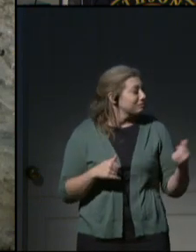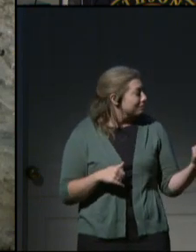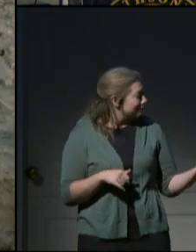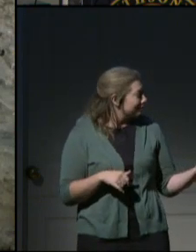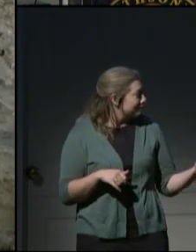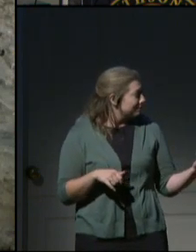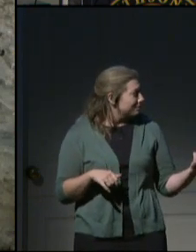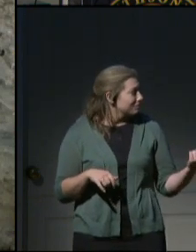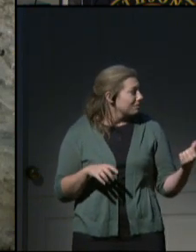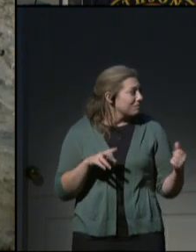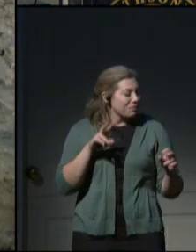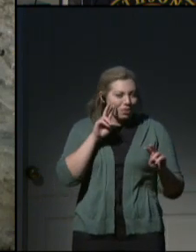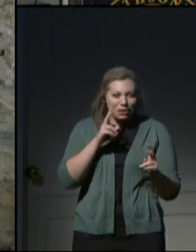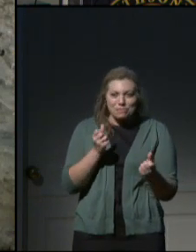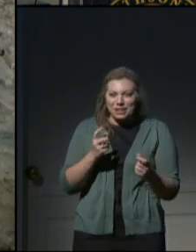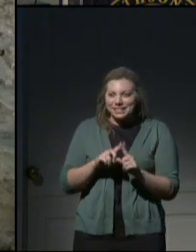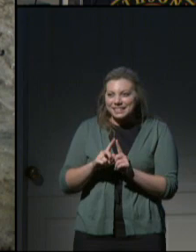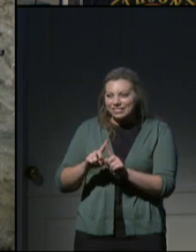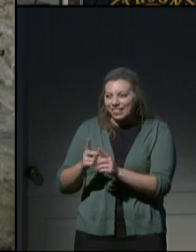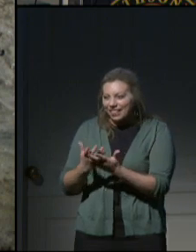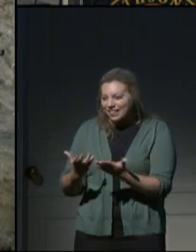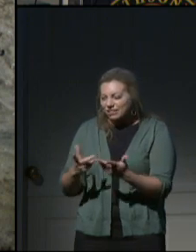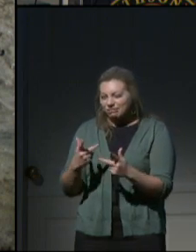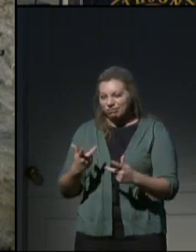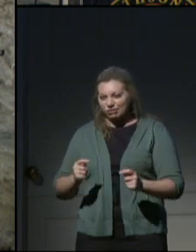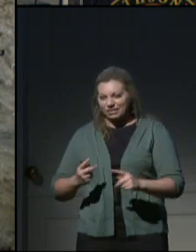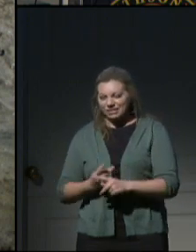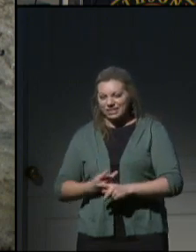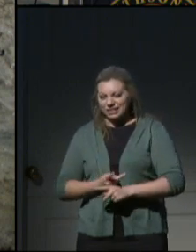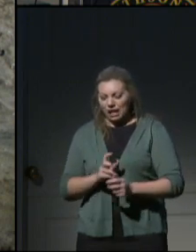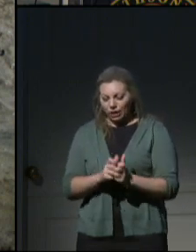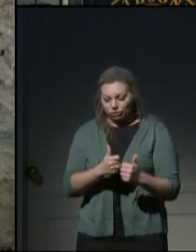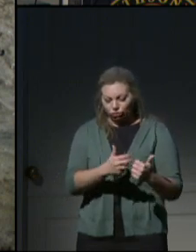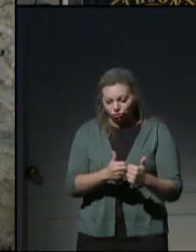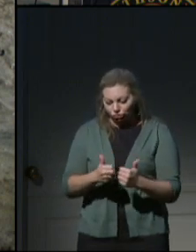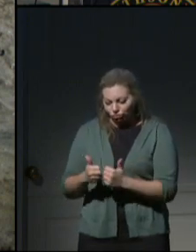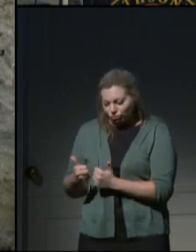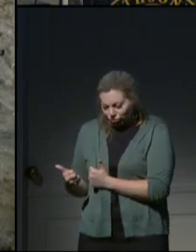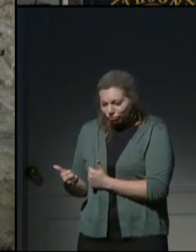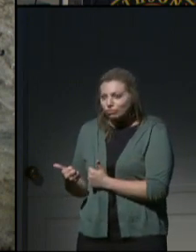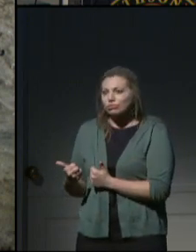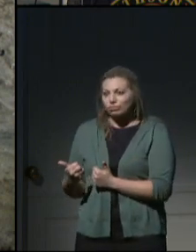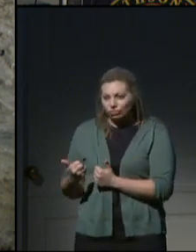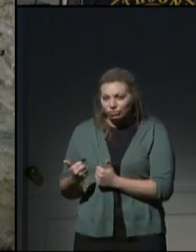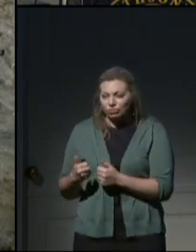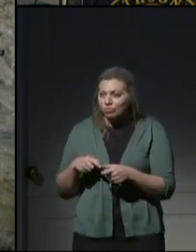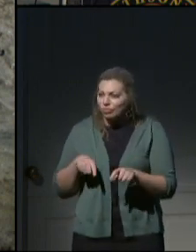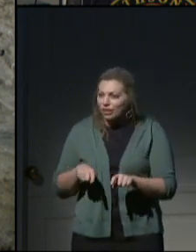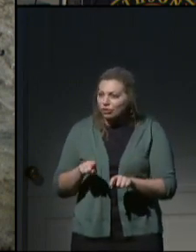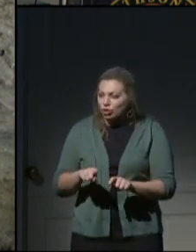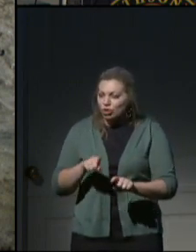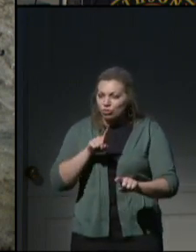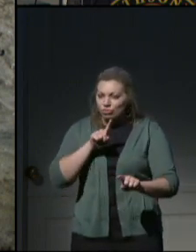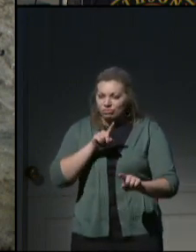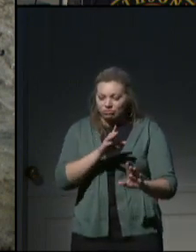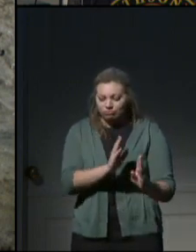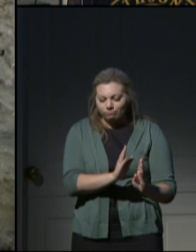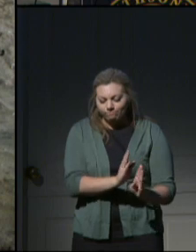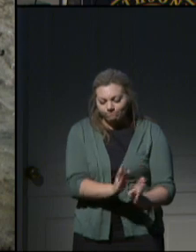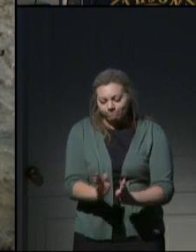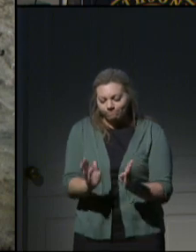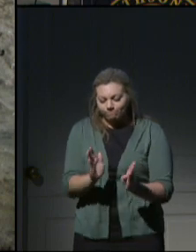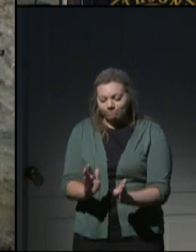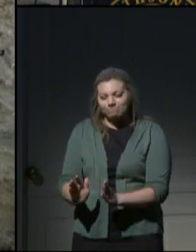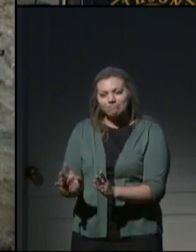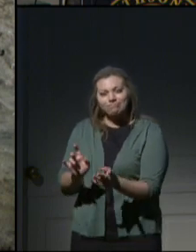at a whole lot of different things and then you try to find ways like sort it, And while you're ordering these things, you